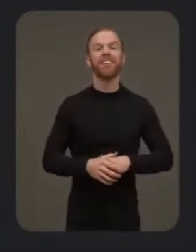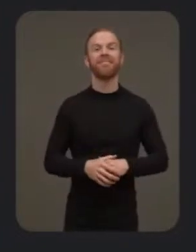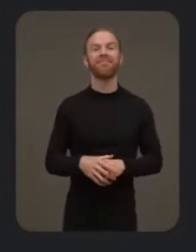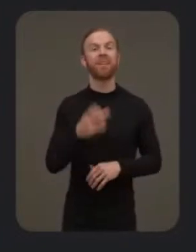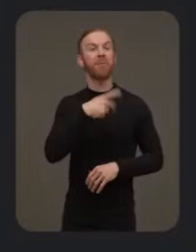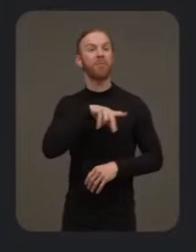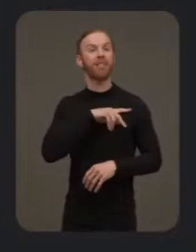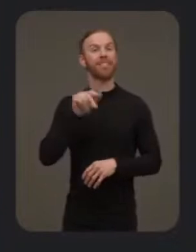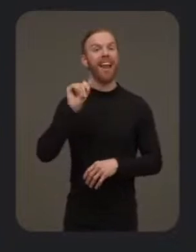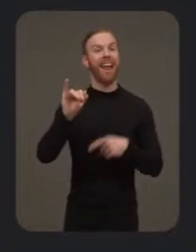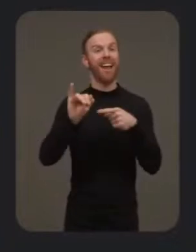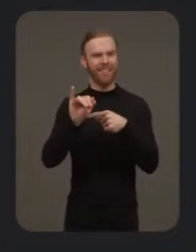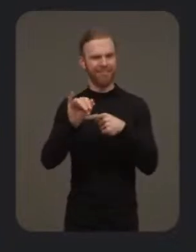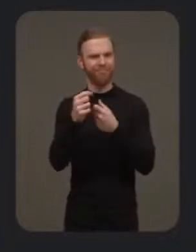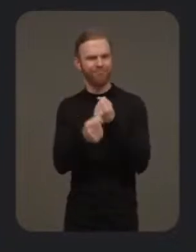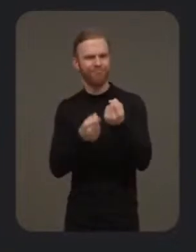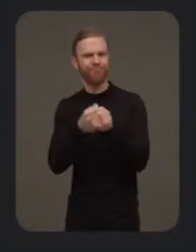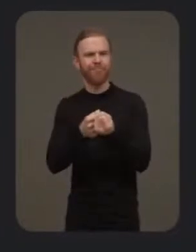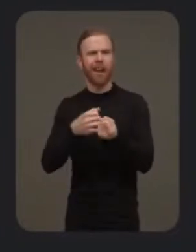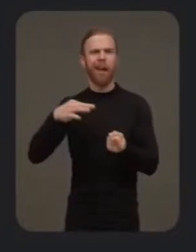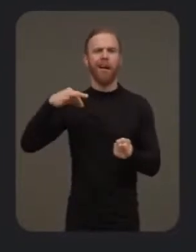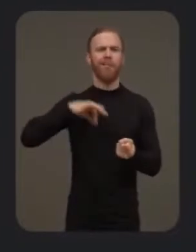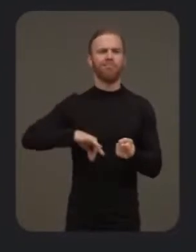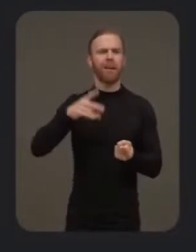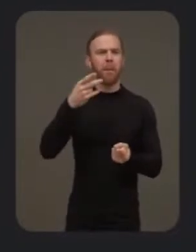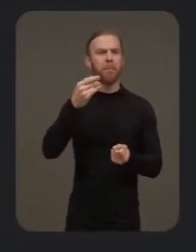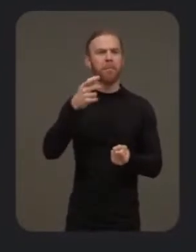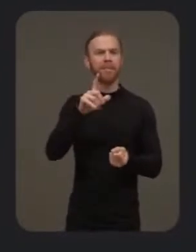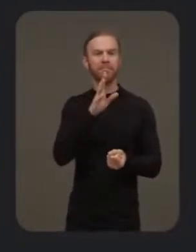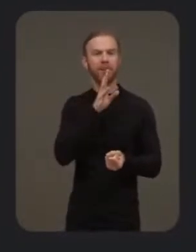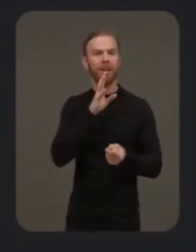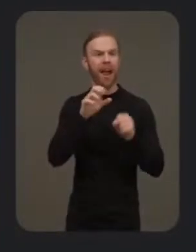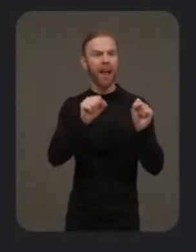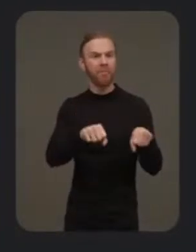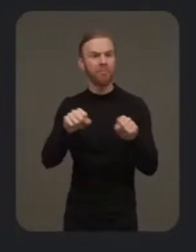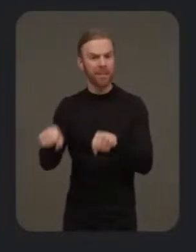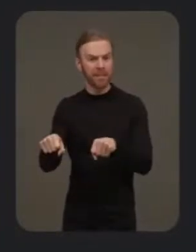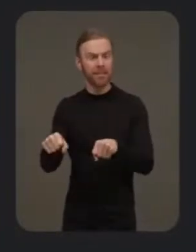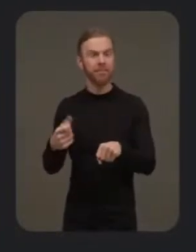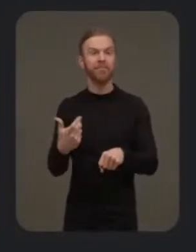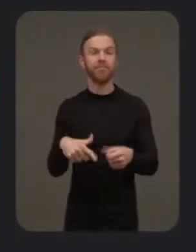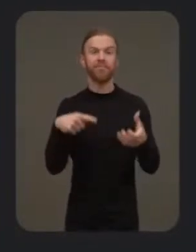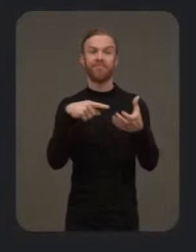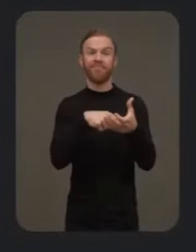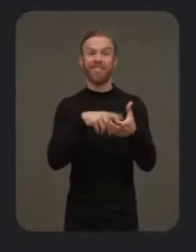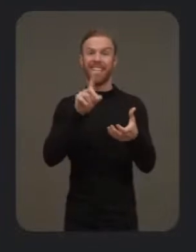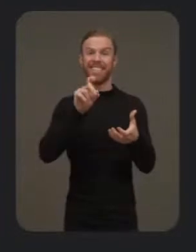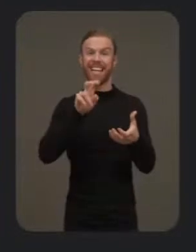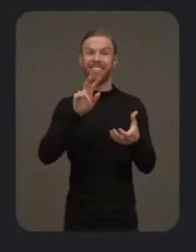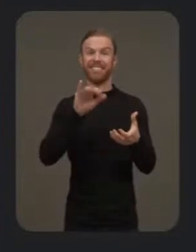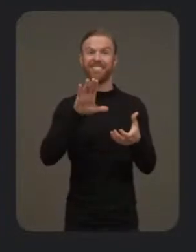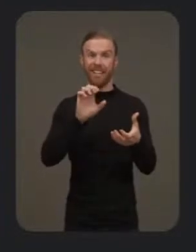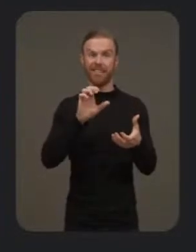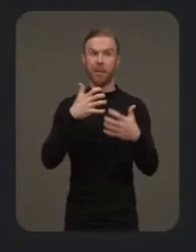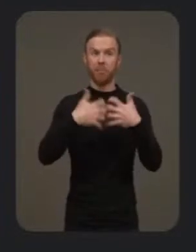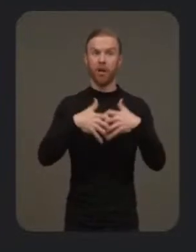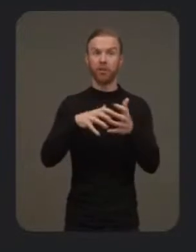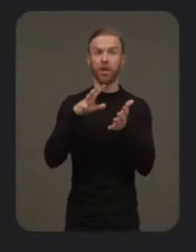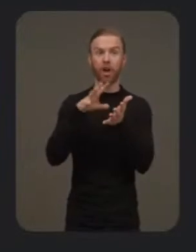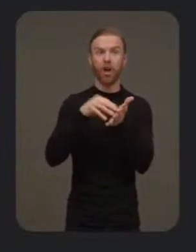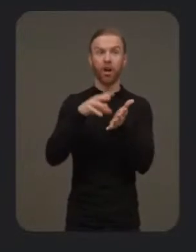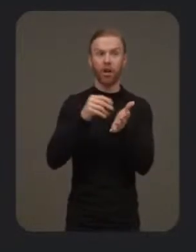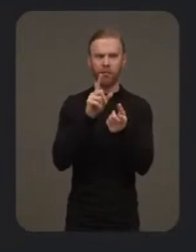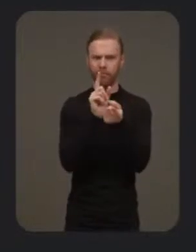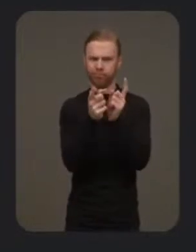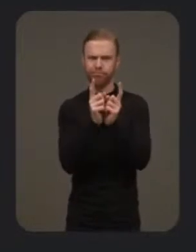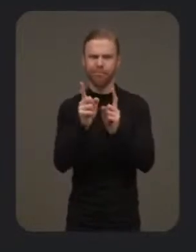Personal AI also enables helpful Pixel speech experiences. On-device machine learning translates different